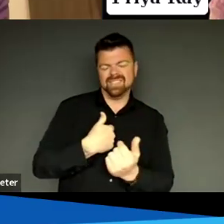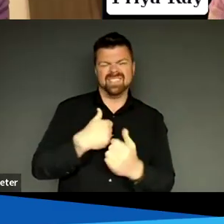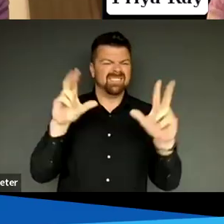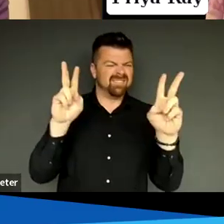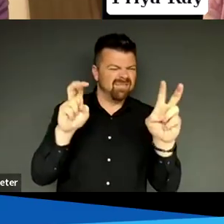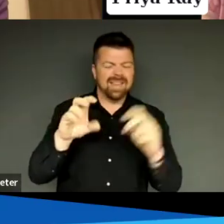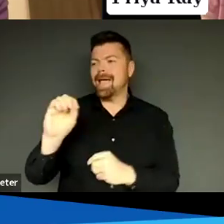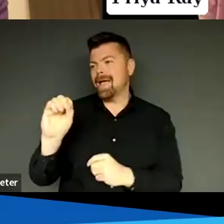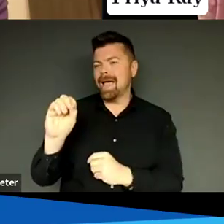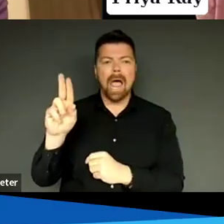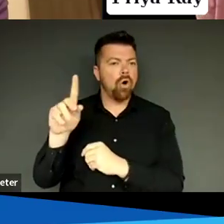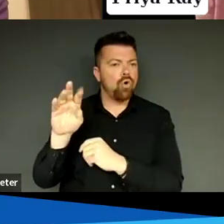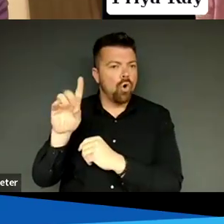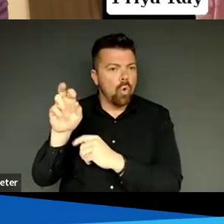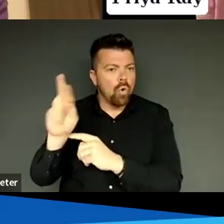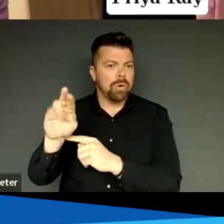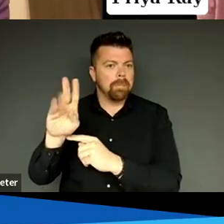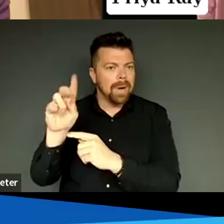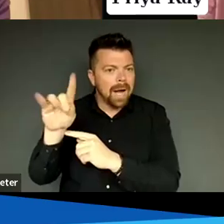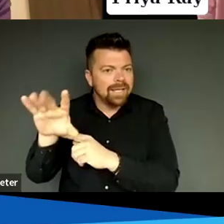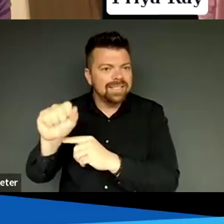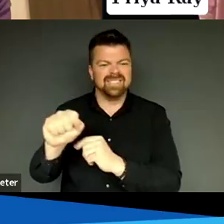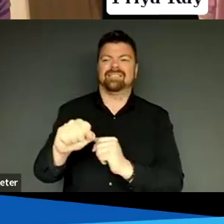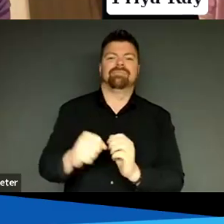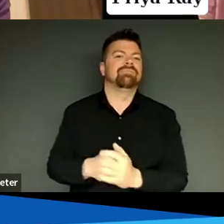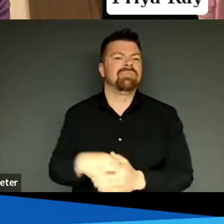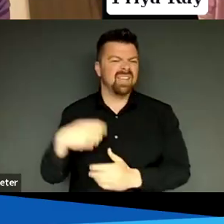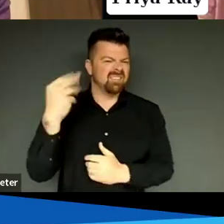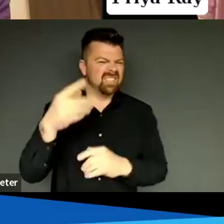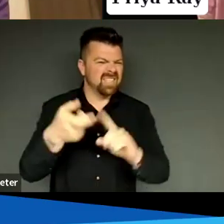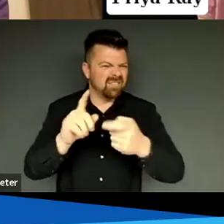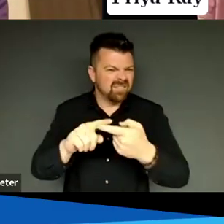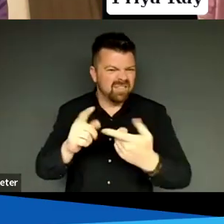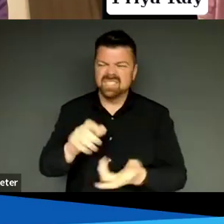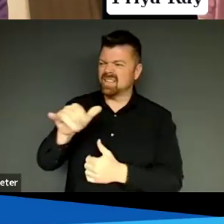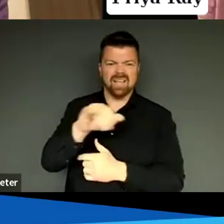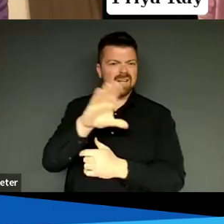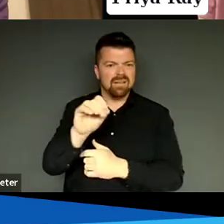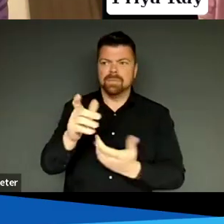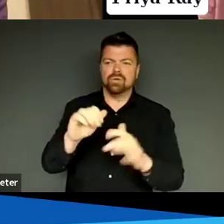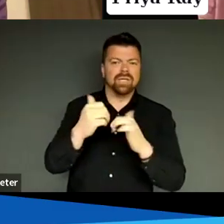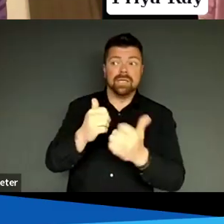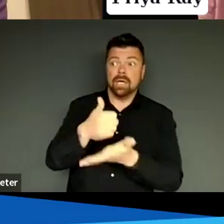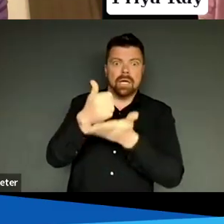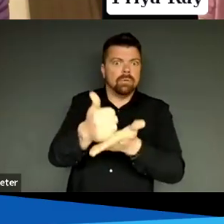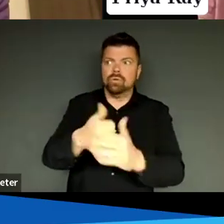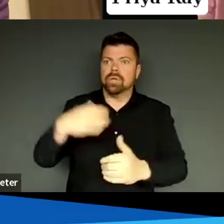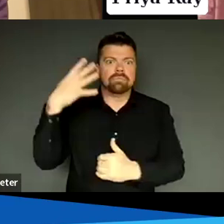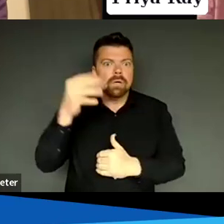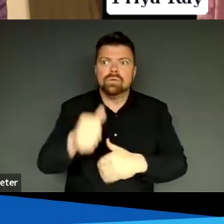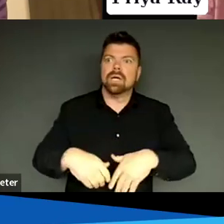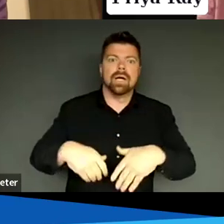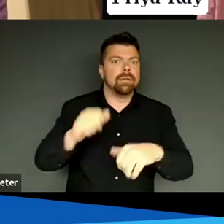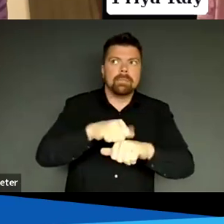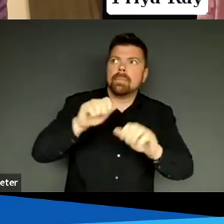where they help you get out and go to up in the mountains and do hunting and